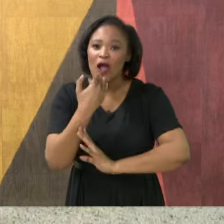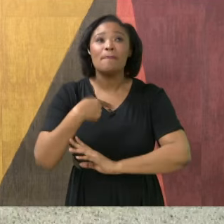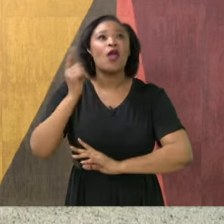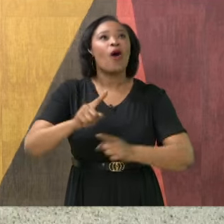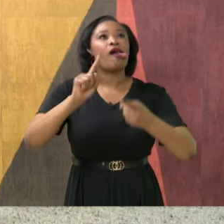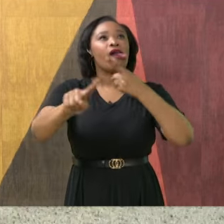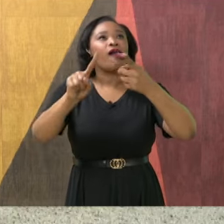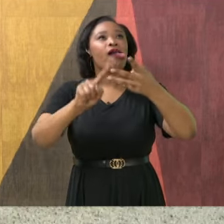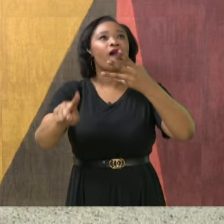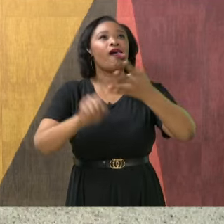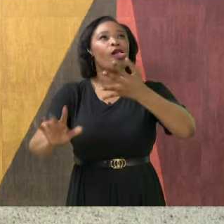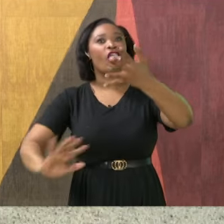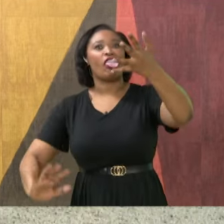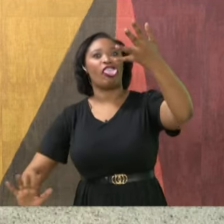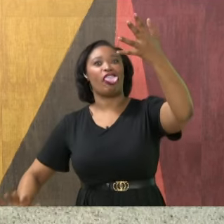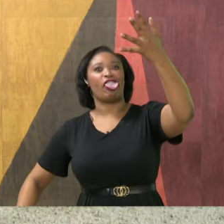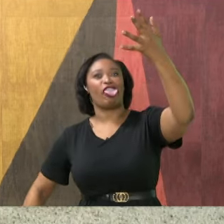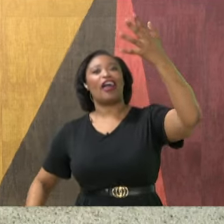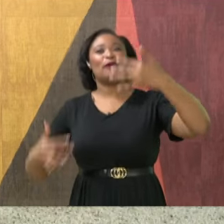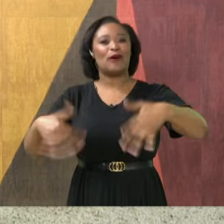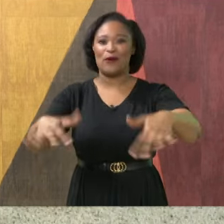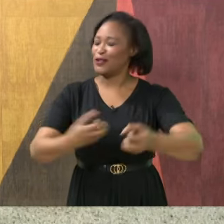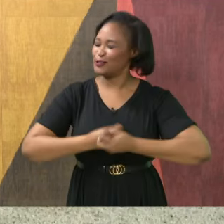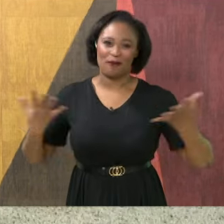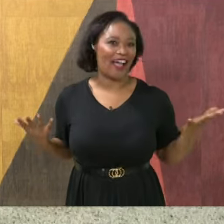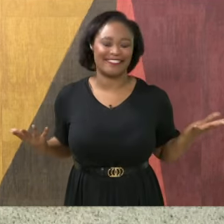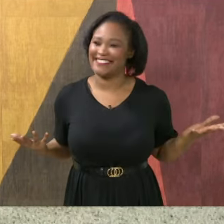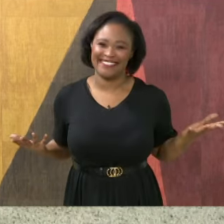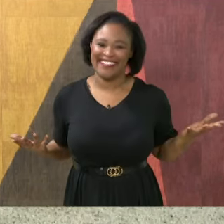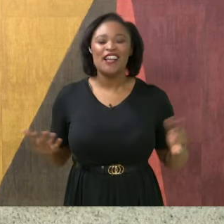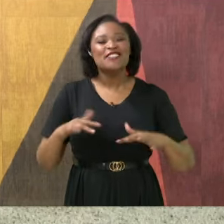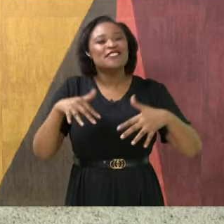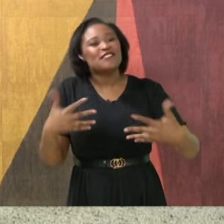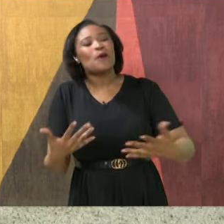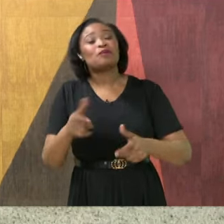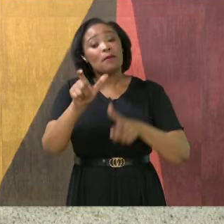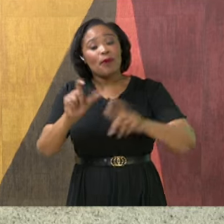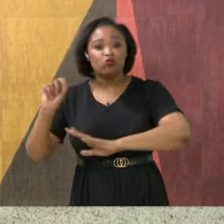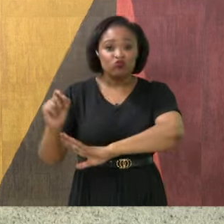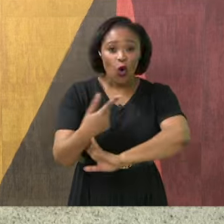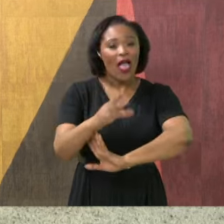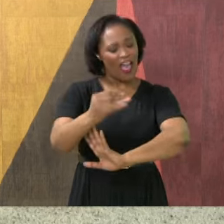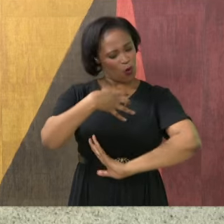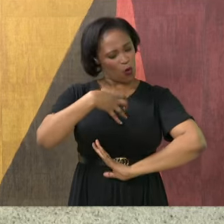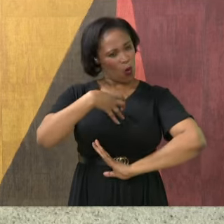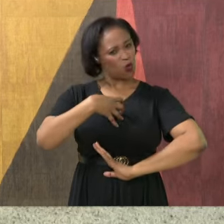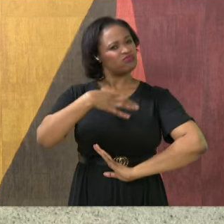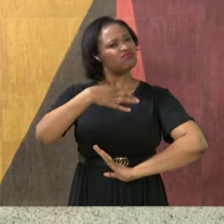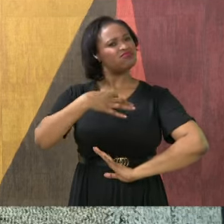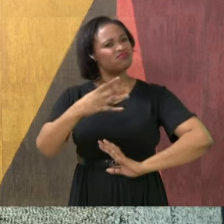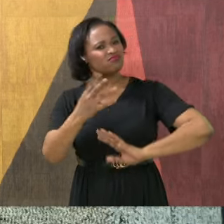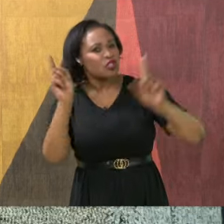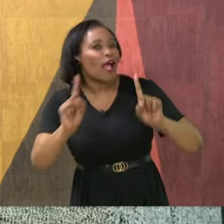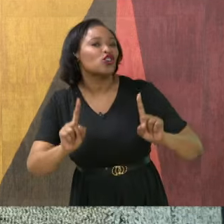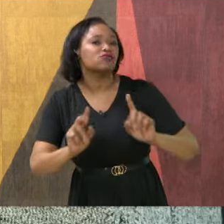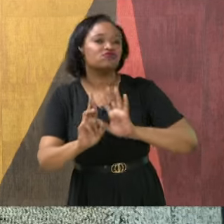Yes, 100%. Yeah, like, everyone has such a unique part to play in someone's,